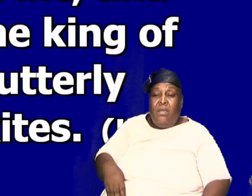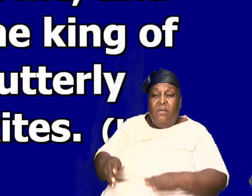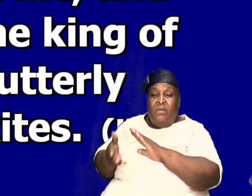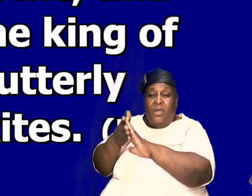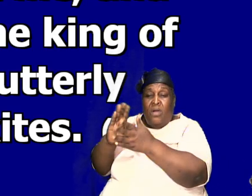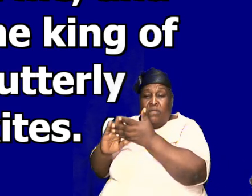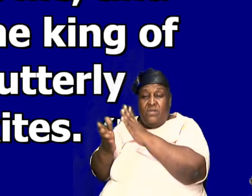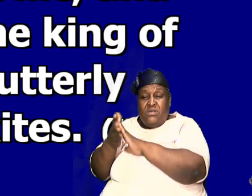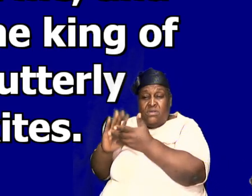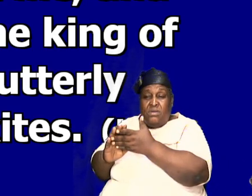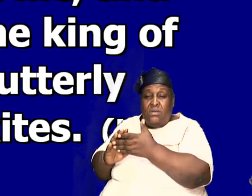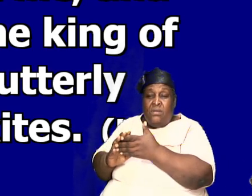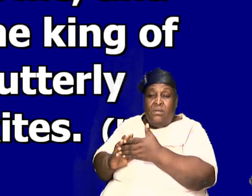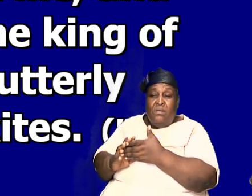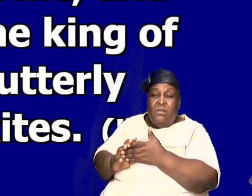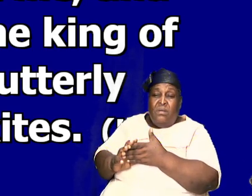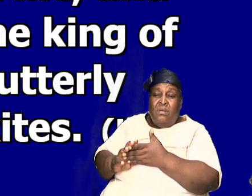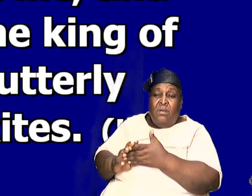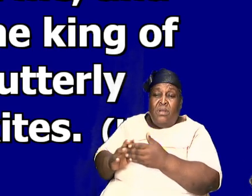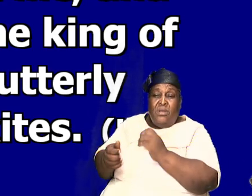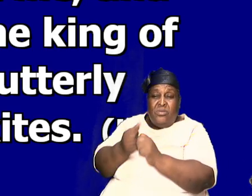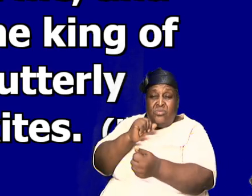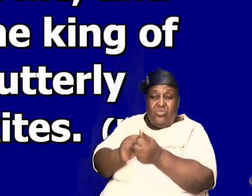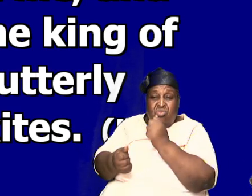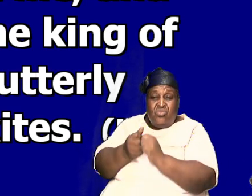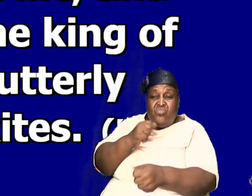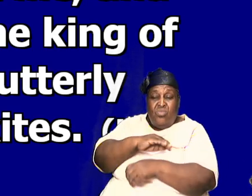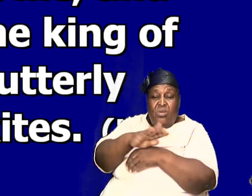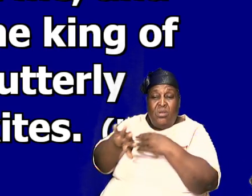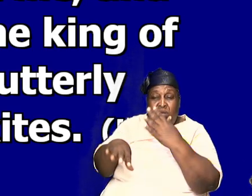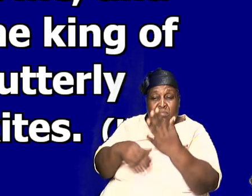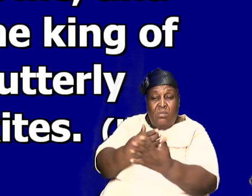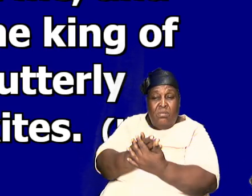totally destroyed the Amalekites.